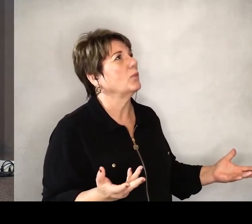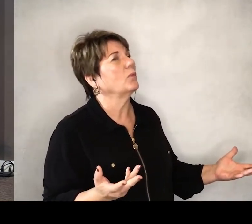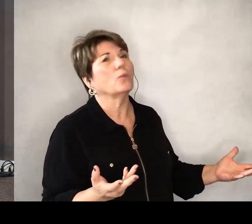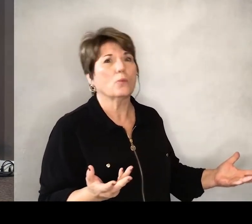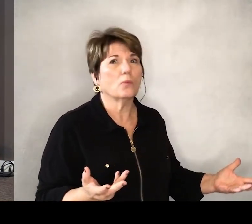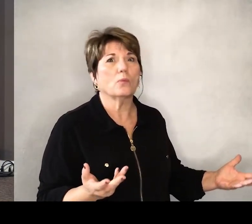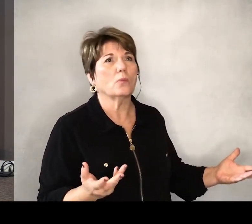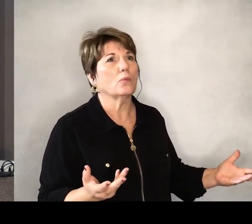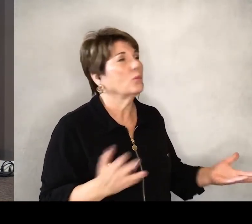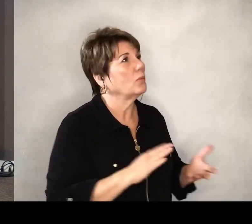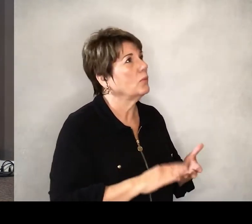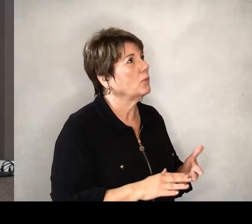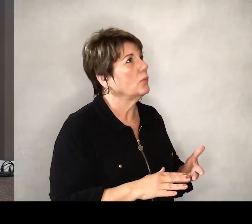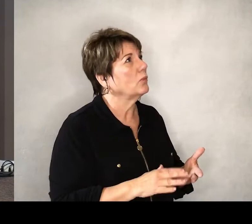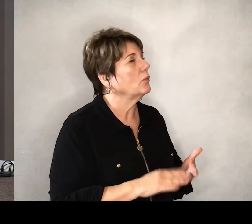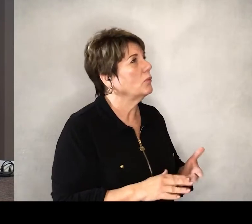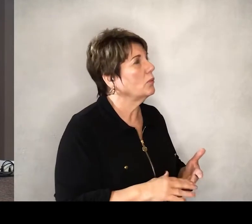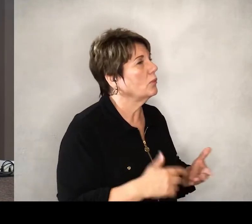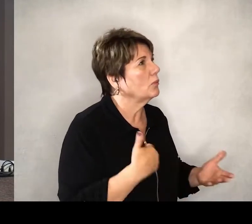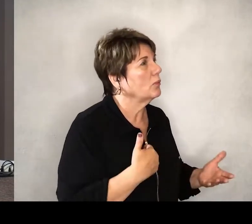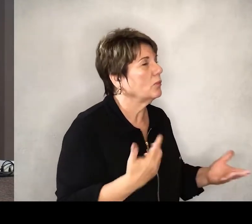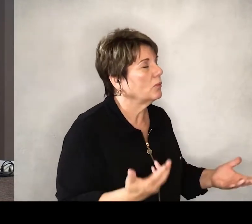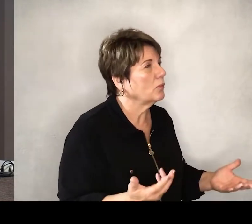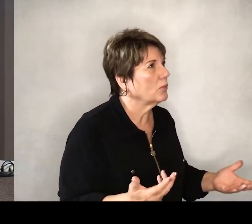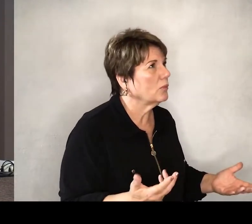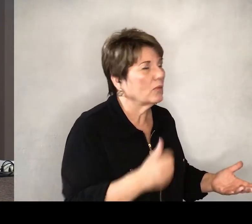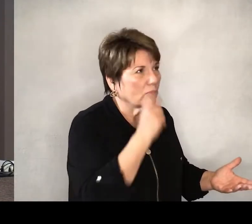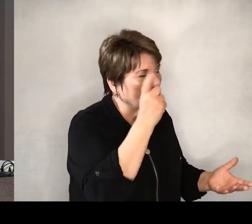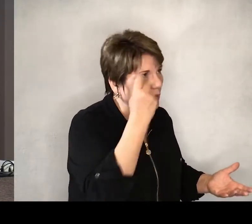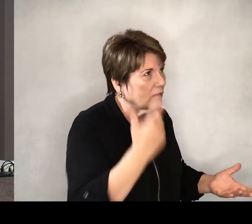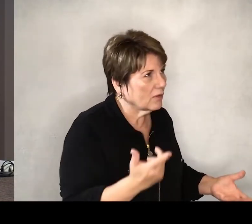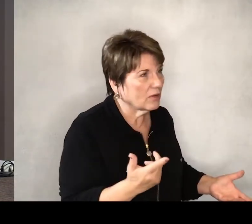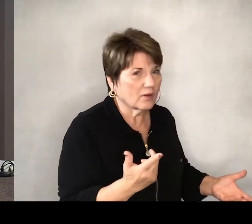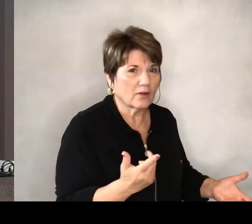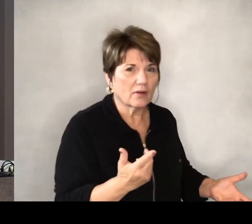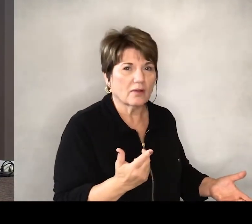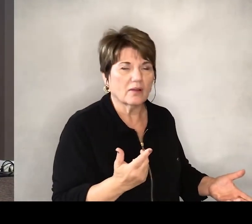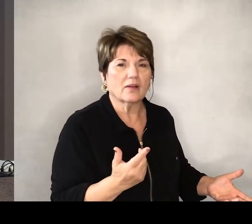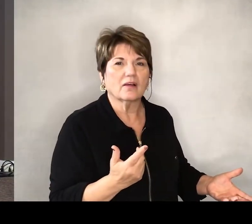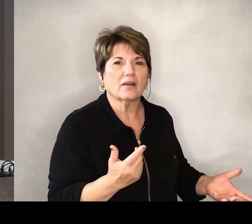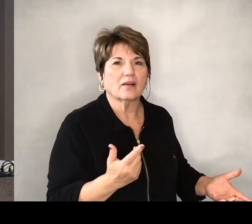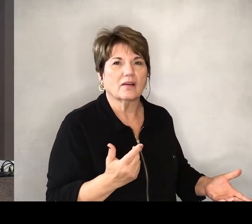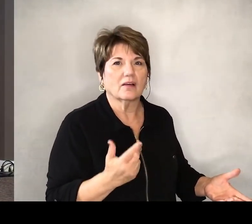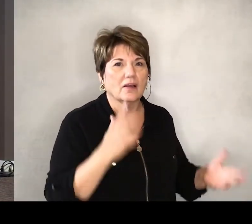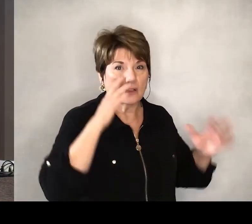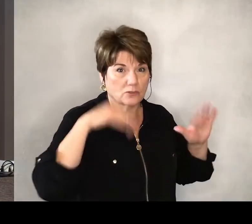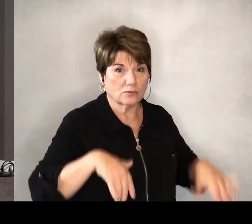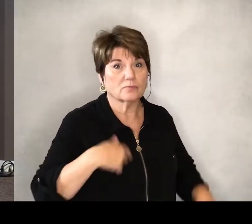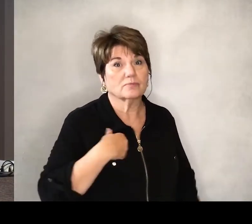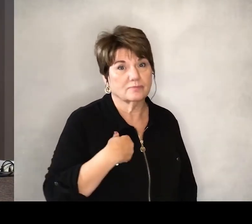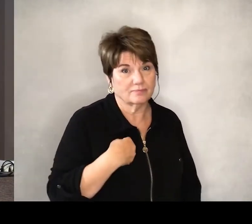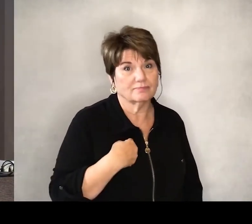What? Baking powder? Right? Like, I don't understand. And it was pretty shocking.